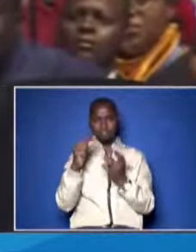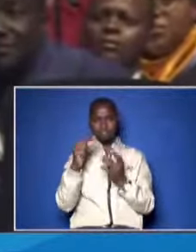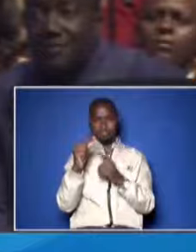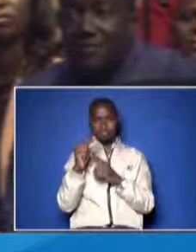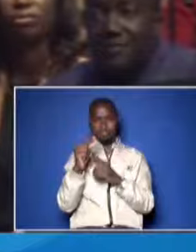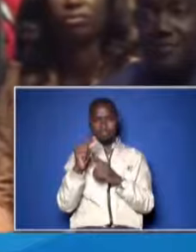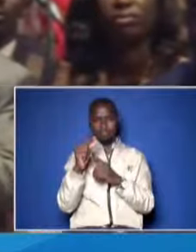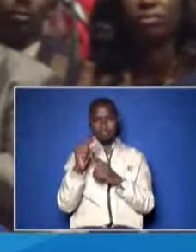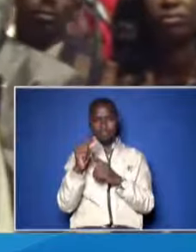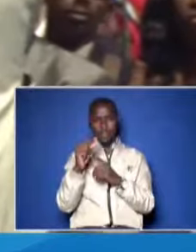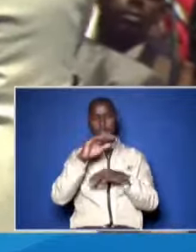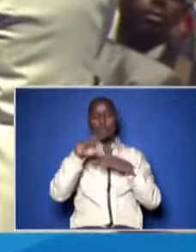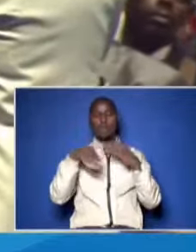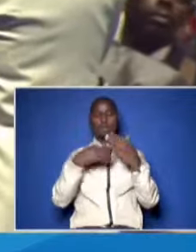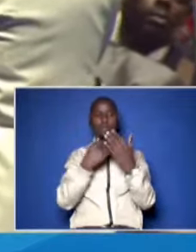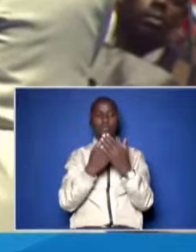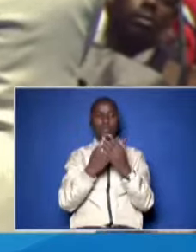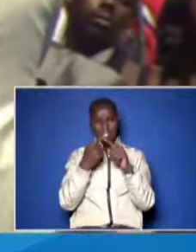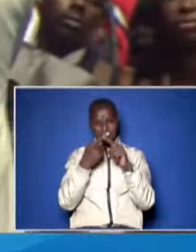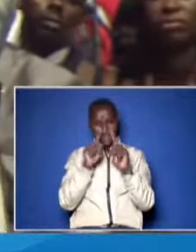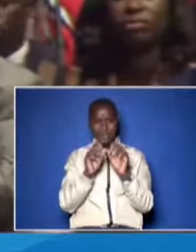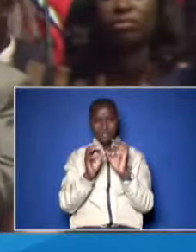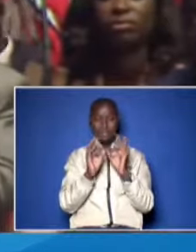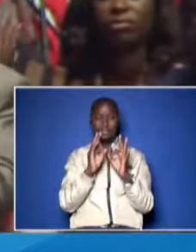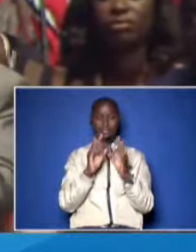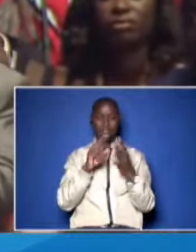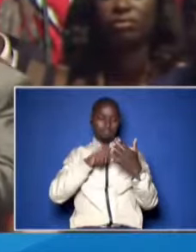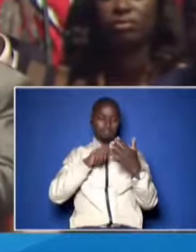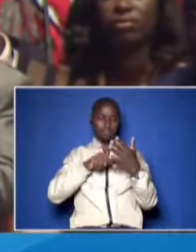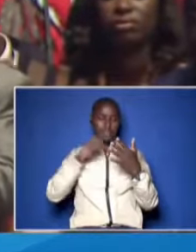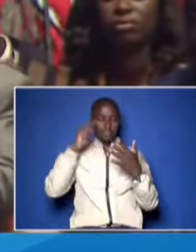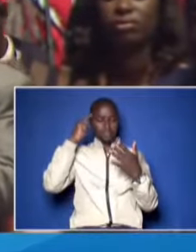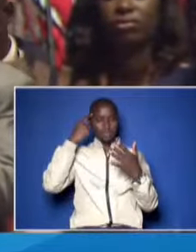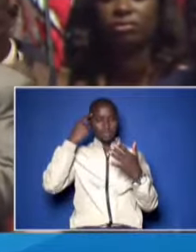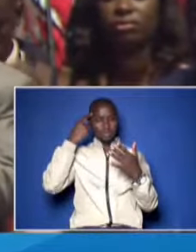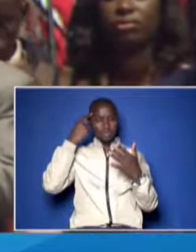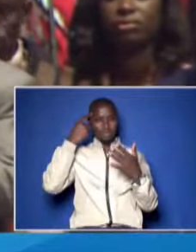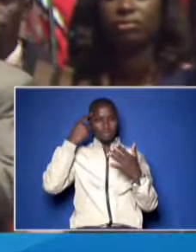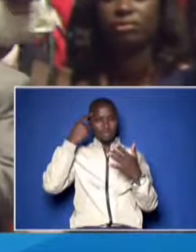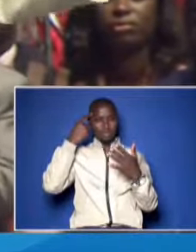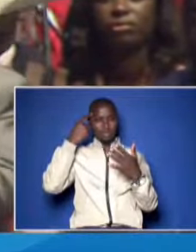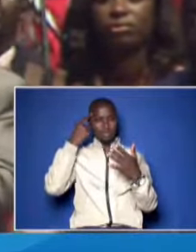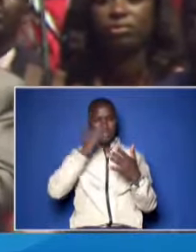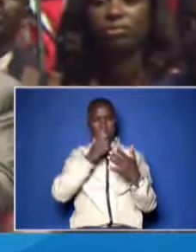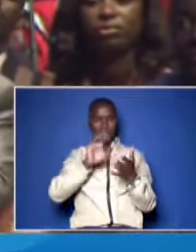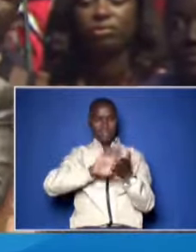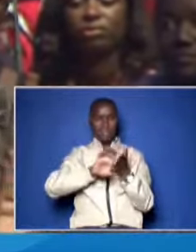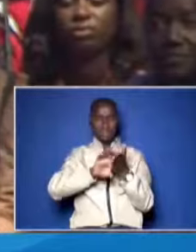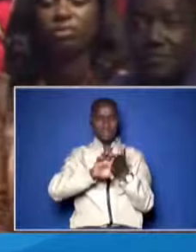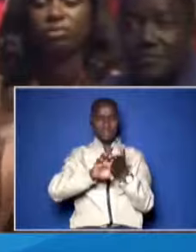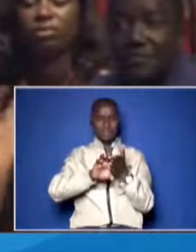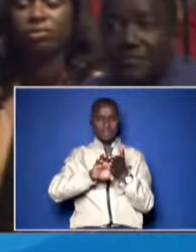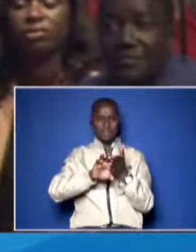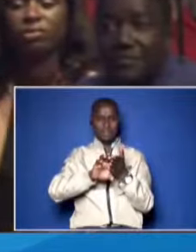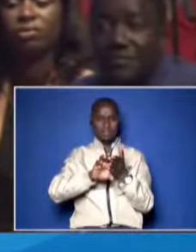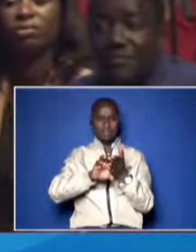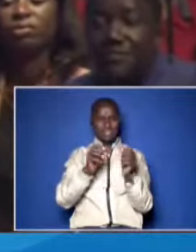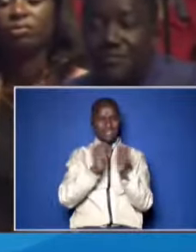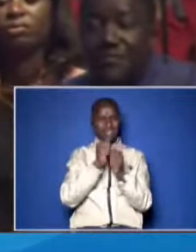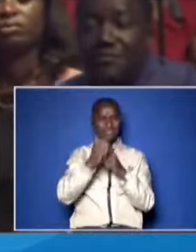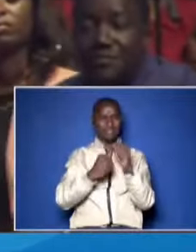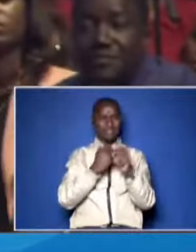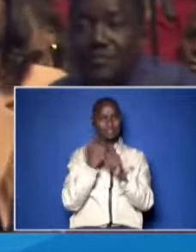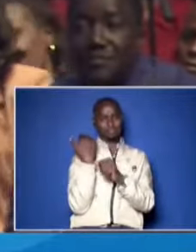if you read the thoughts not the chapters I began doing that 10 years ago and I'm still